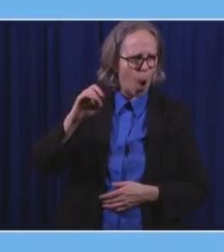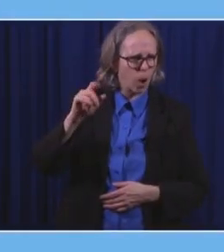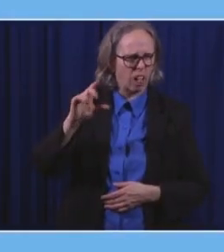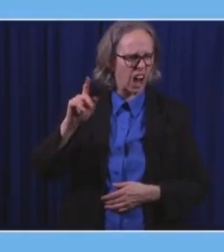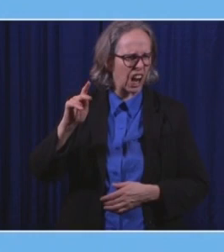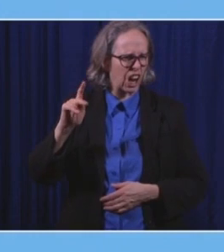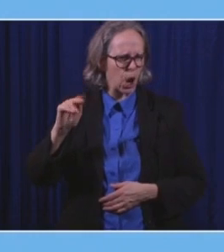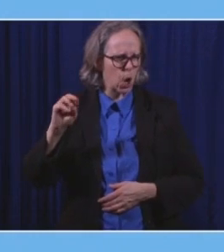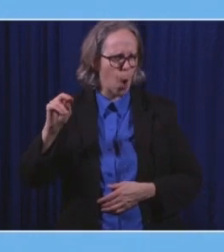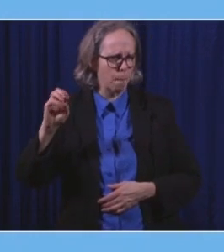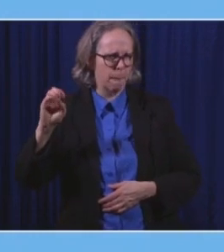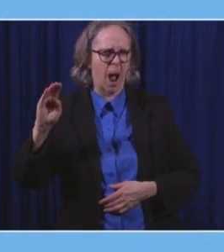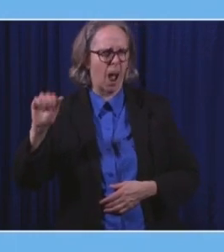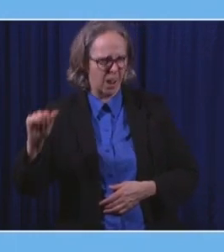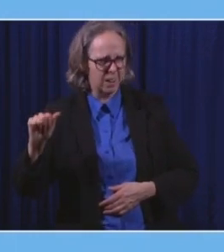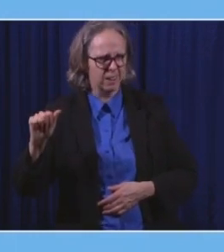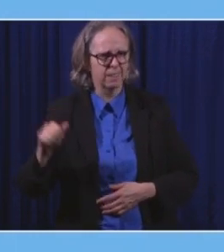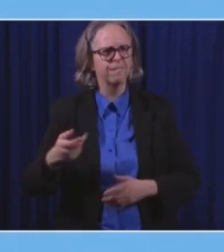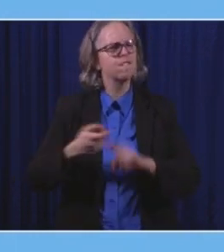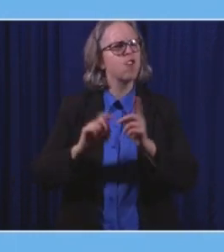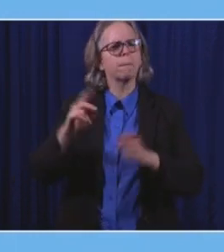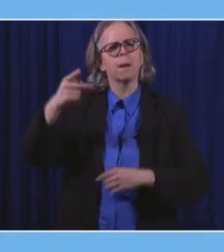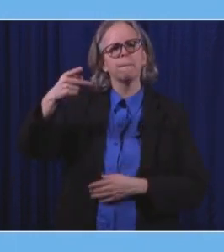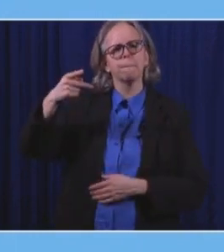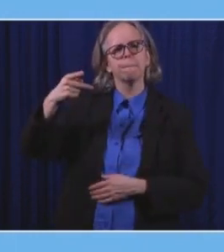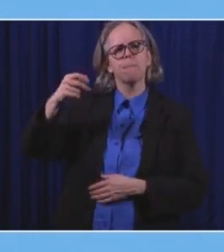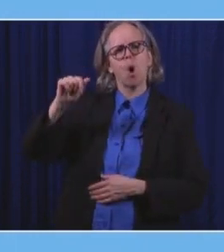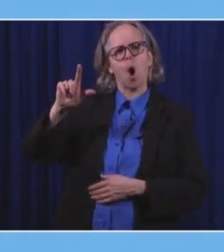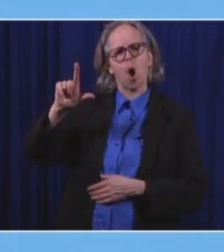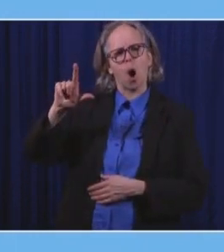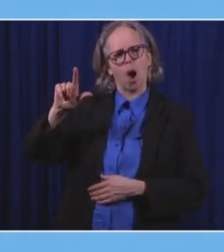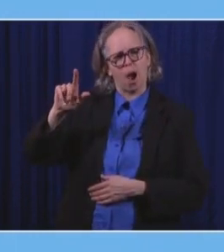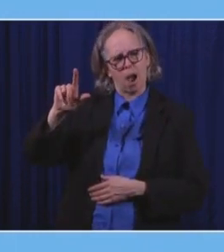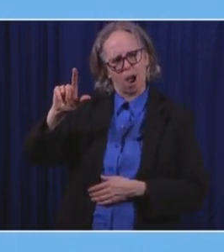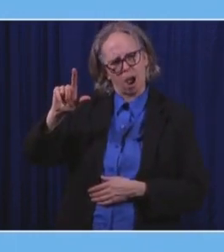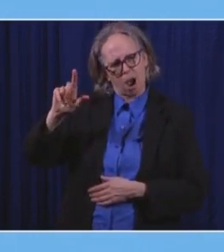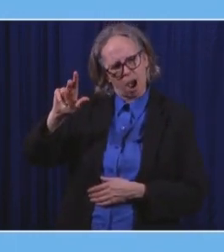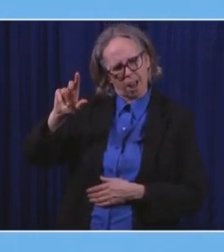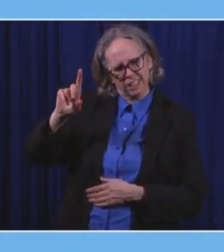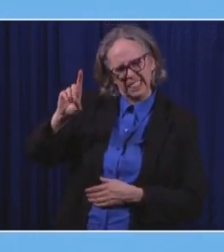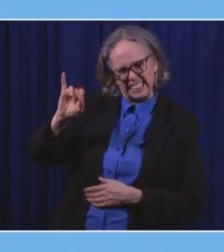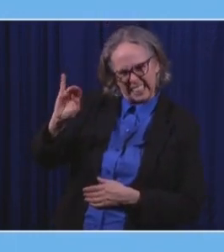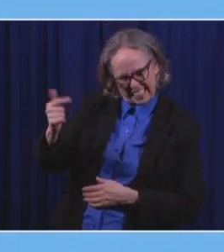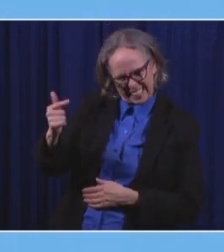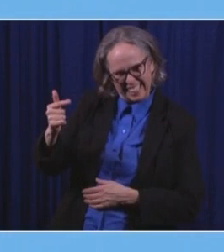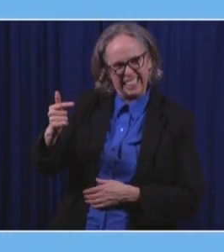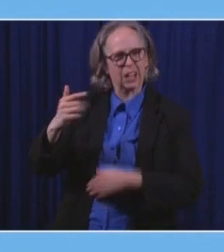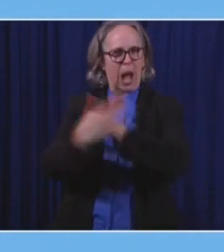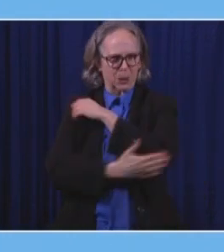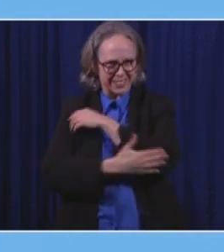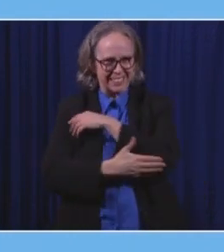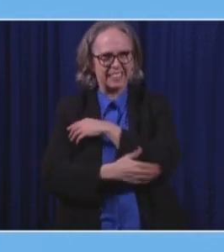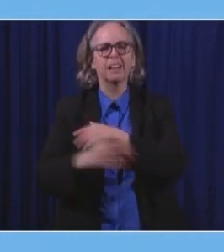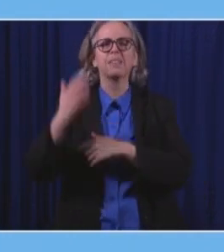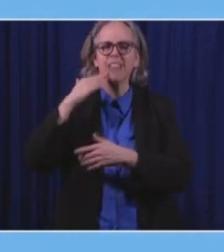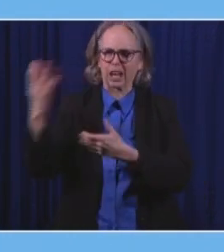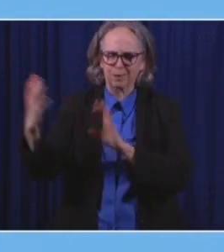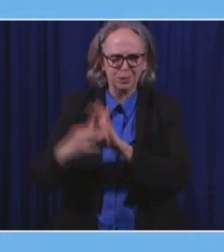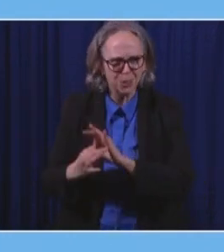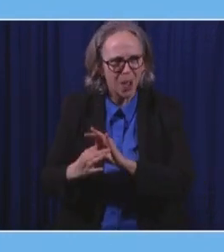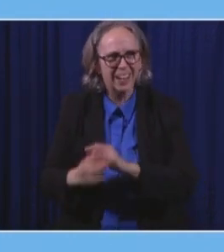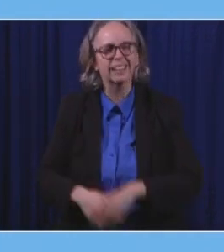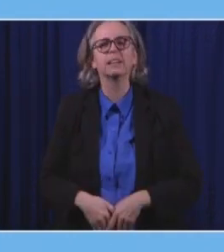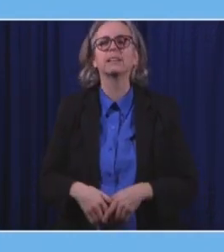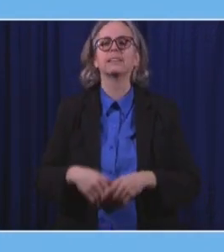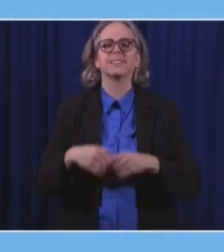Paulding County Hospital. She's once again stressing the importance of staying at home. Doctor, thank you for joining us.